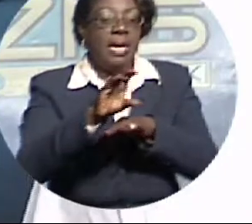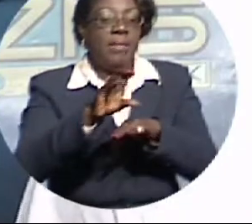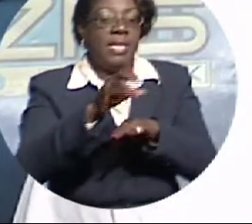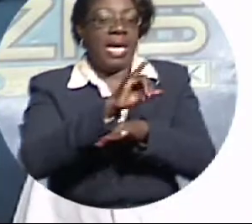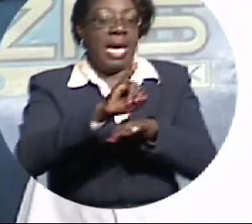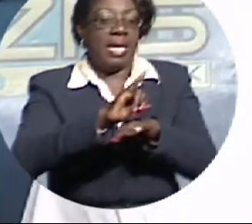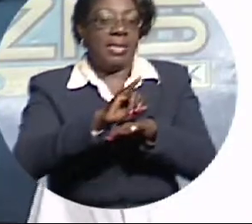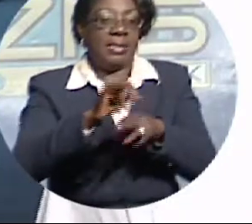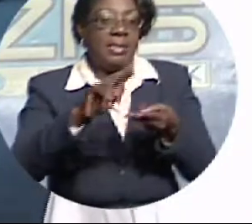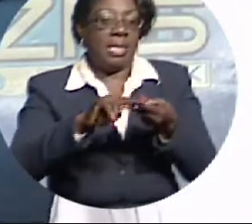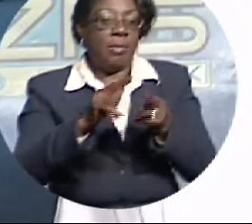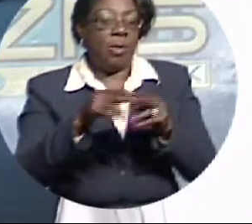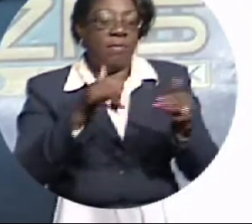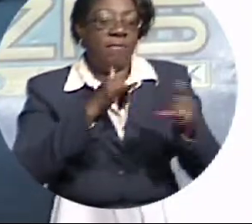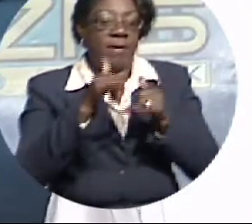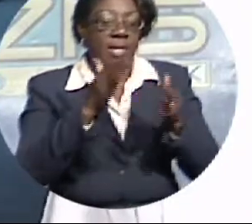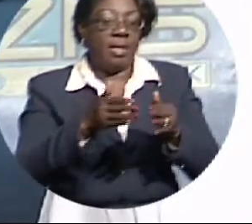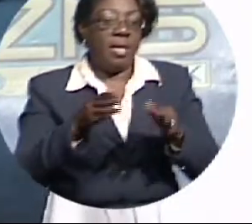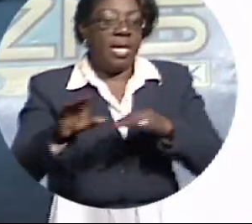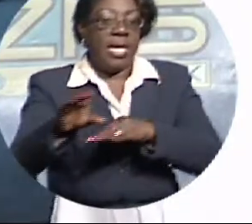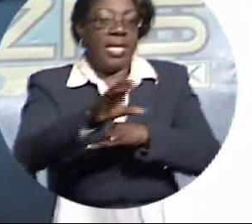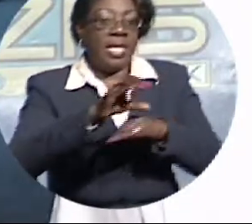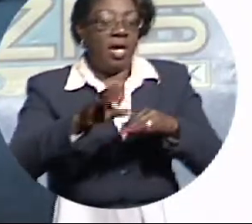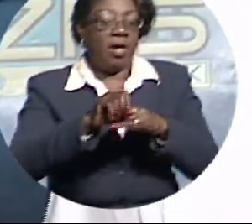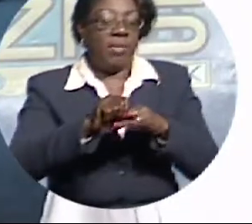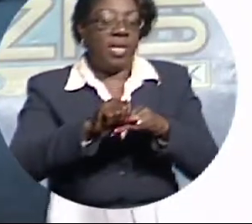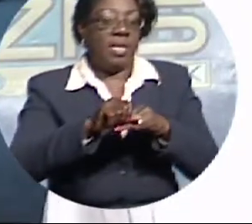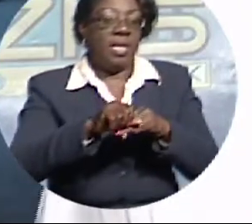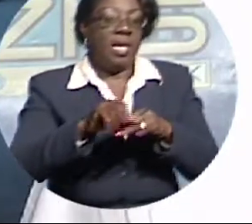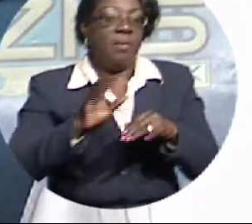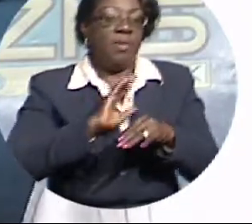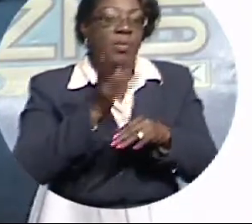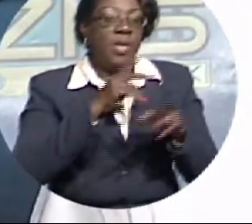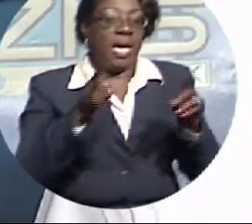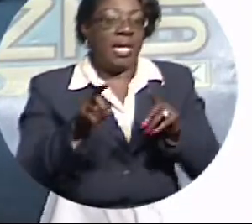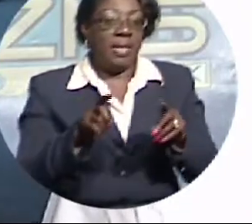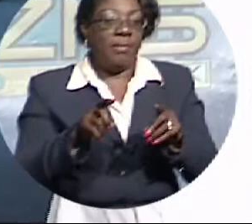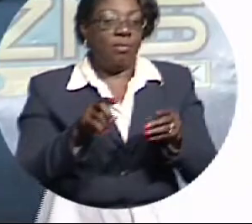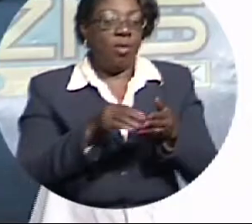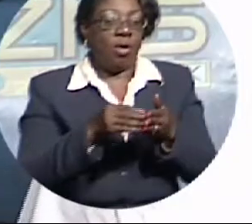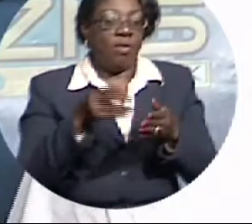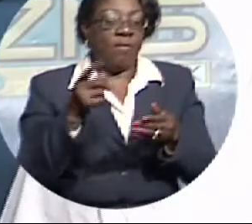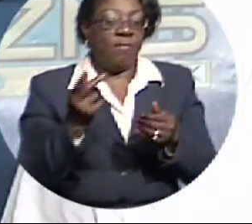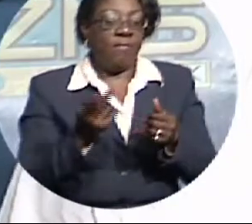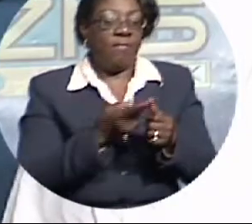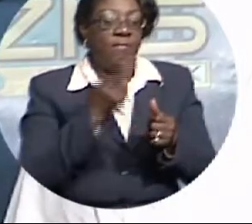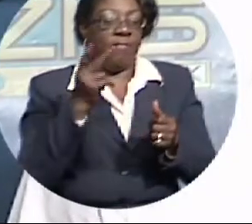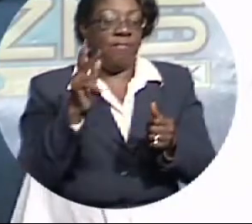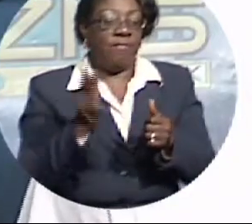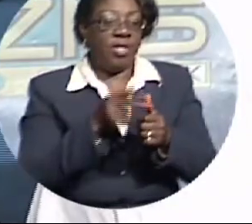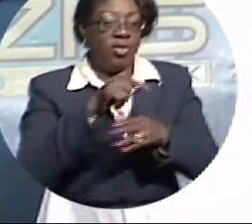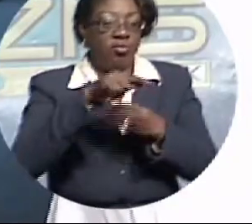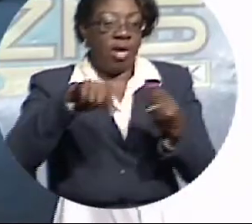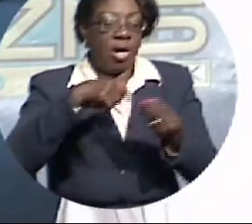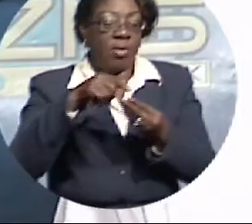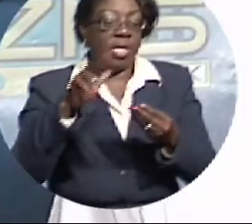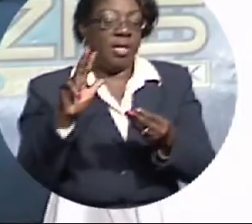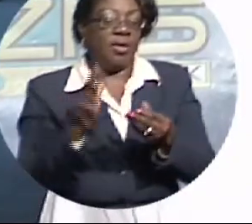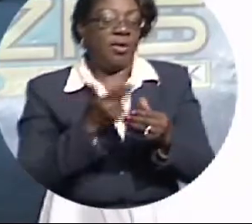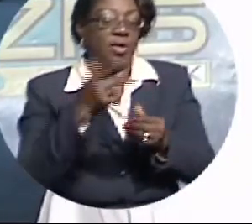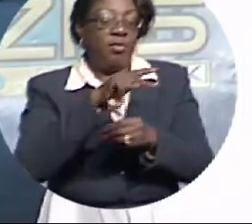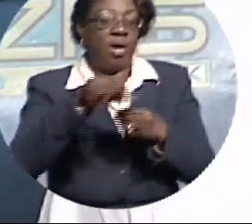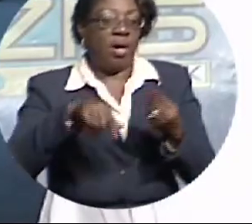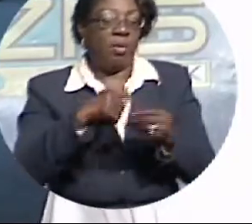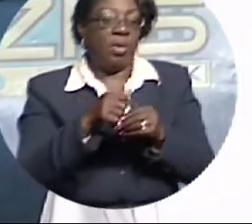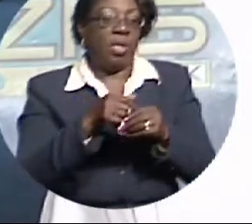fight in the Caribbean. We lost by decision, but we had him rocked twice, first round and the 3rd round. So it shows the standard